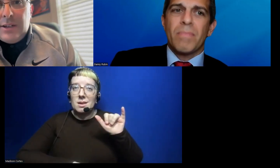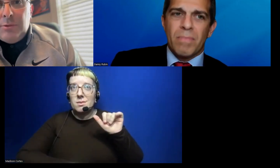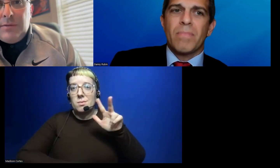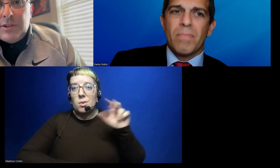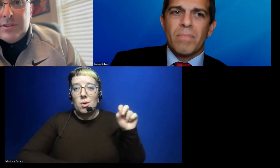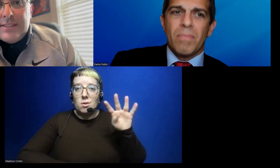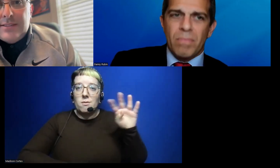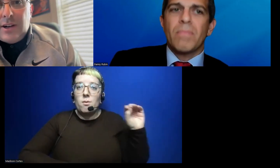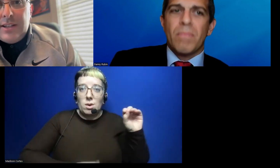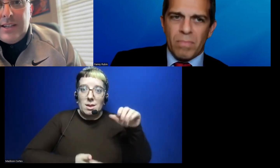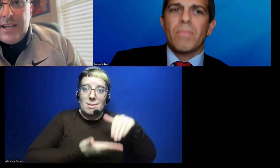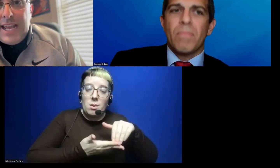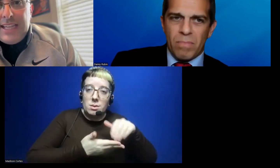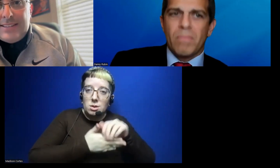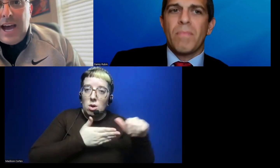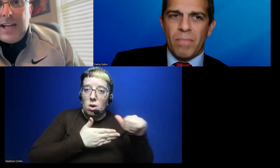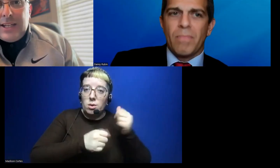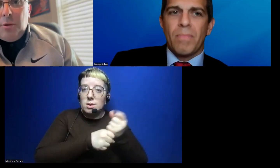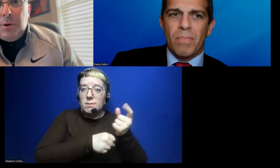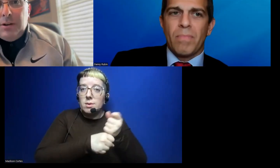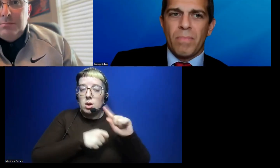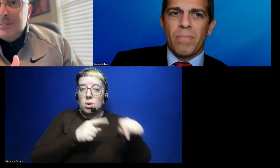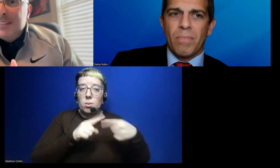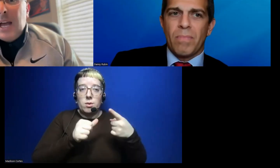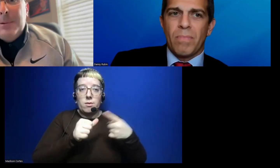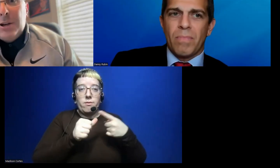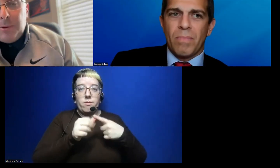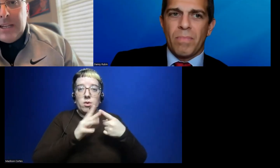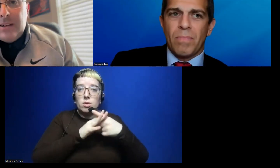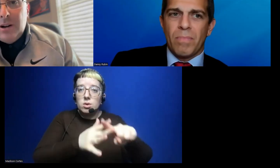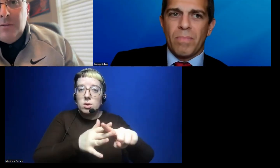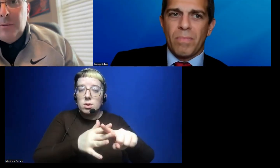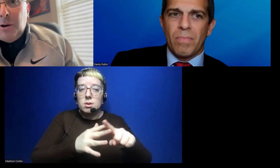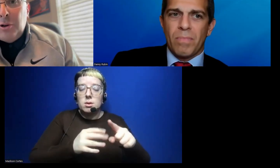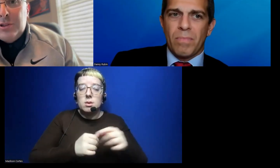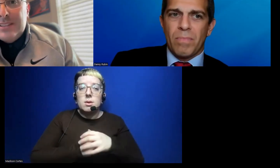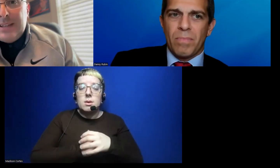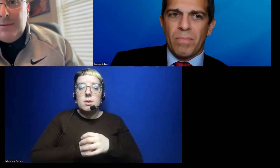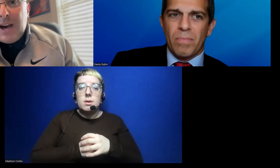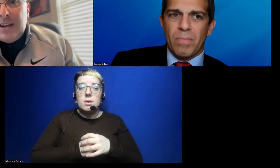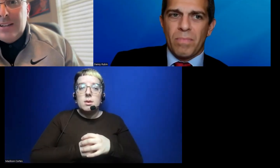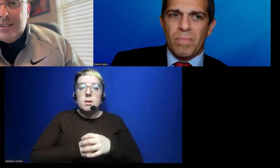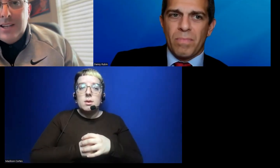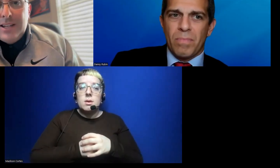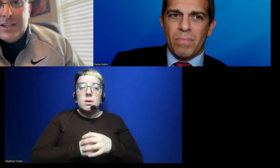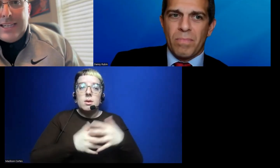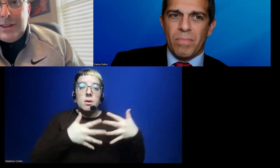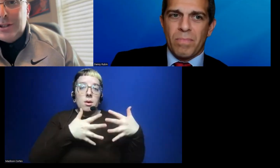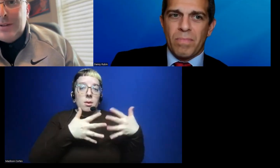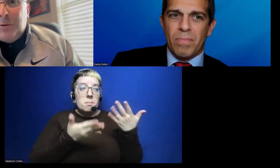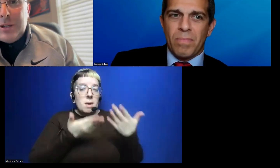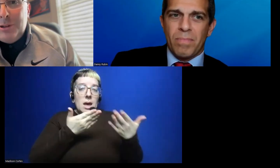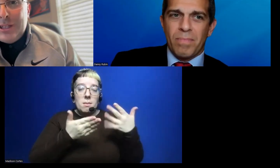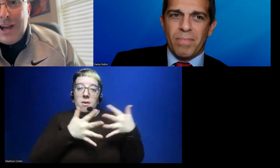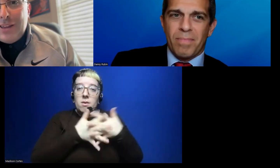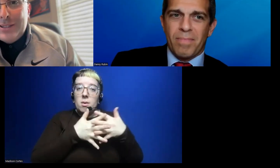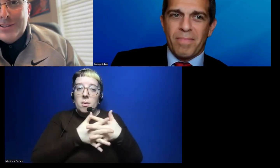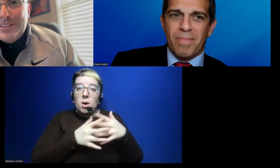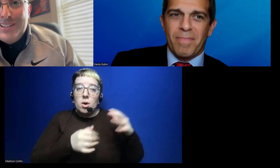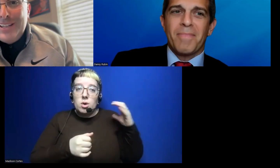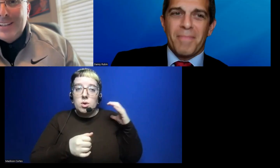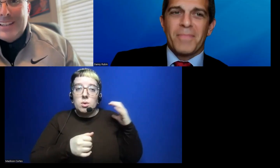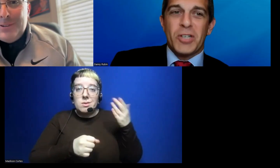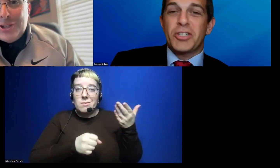$30,000-$40,000 a year when you first get started. It's not, we're the time of year when your football coach is getting fired and they're getting